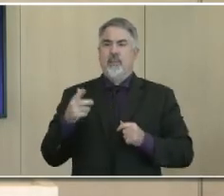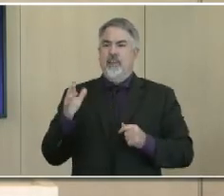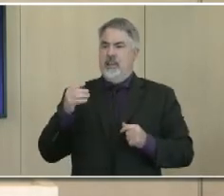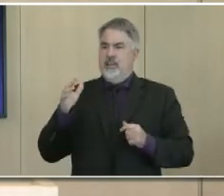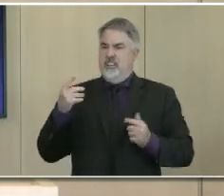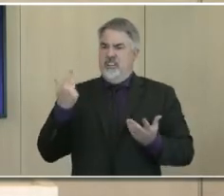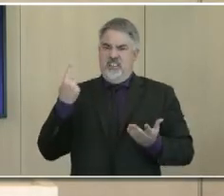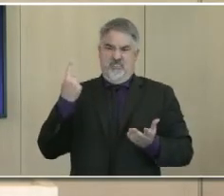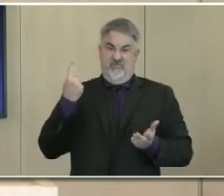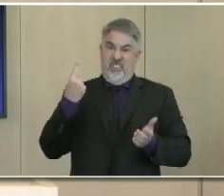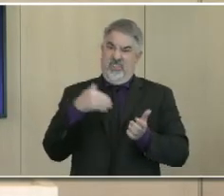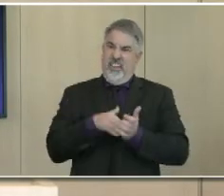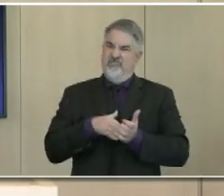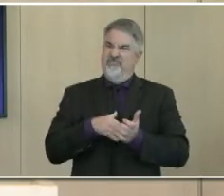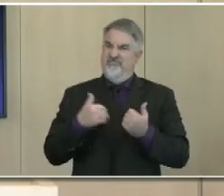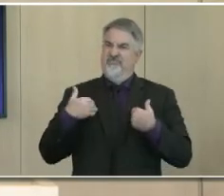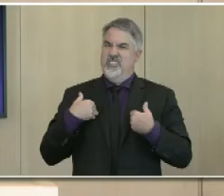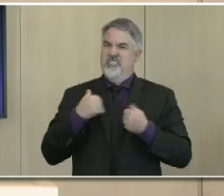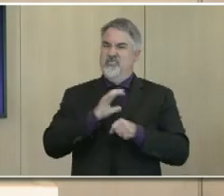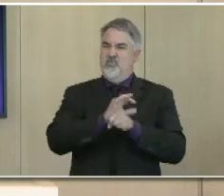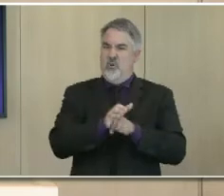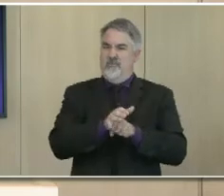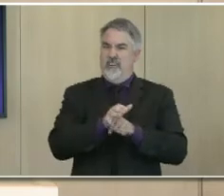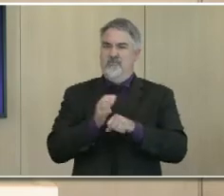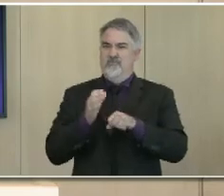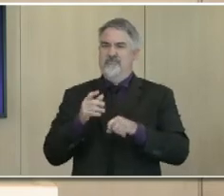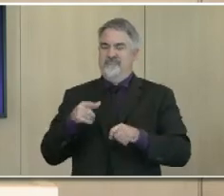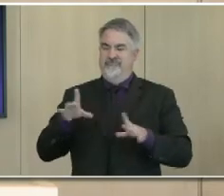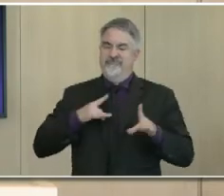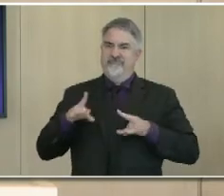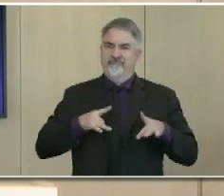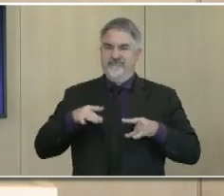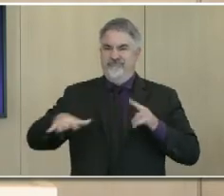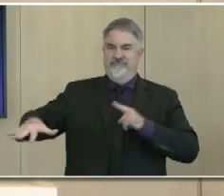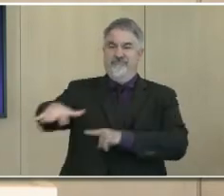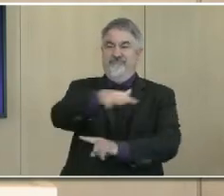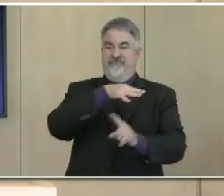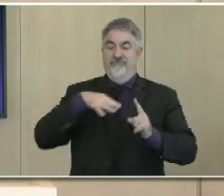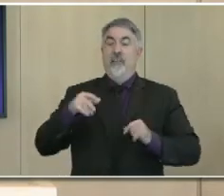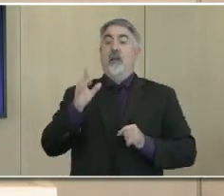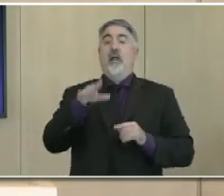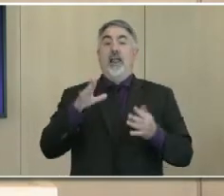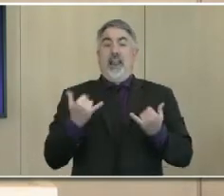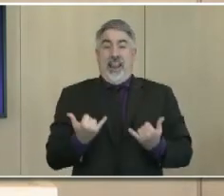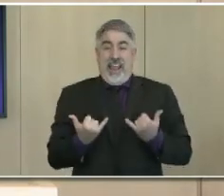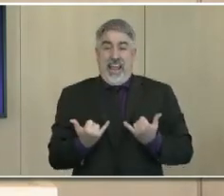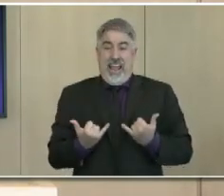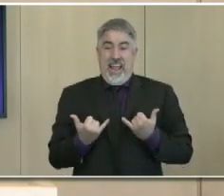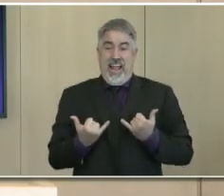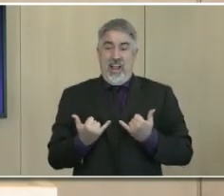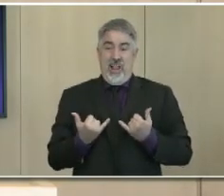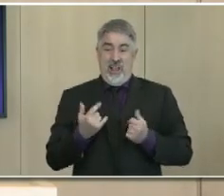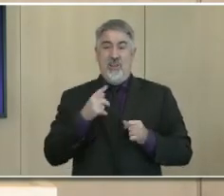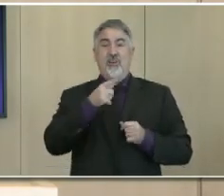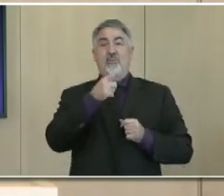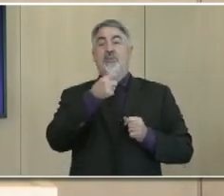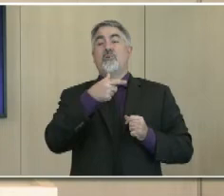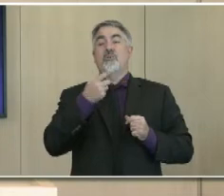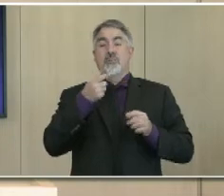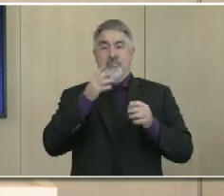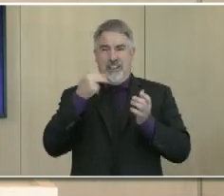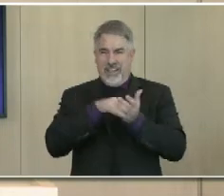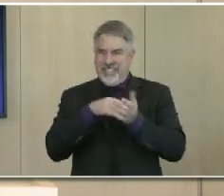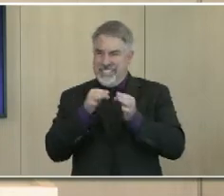cases. While expected, this moment should serve to reinforce to us all the difficult road